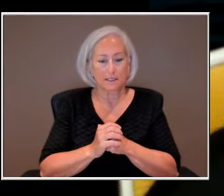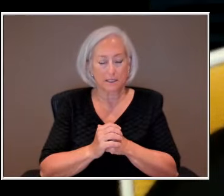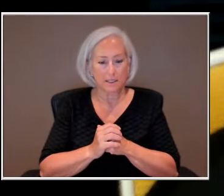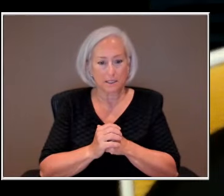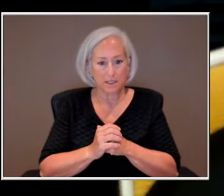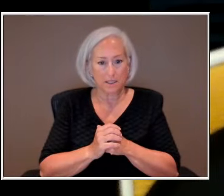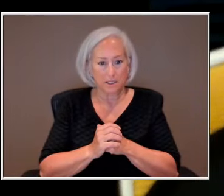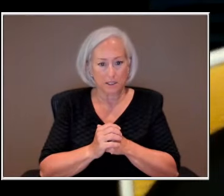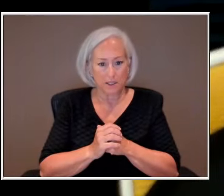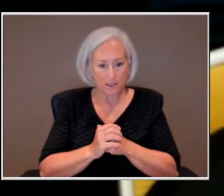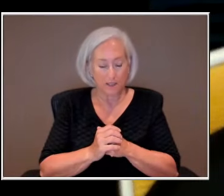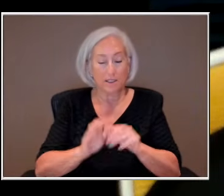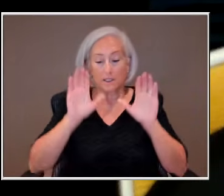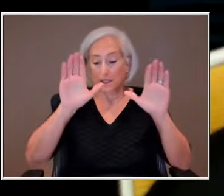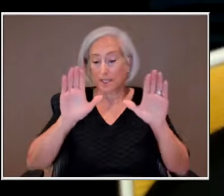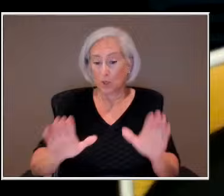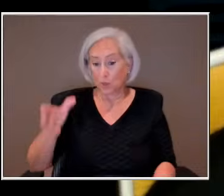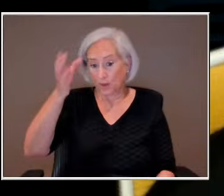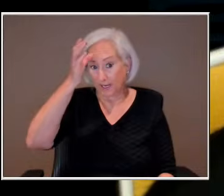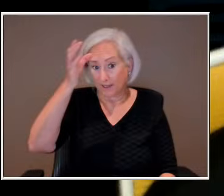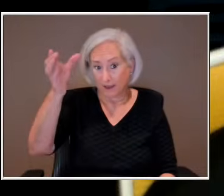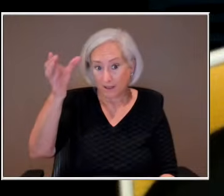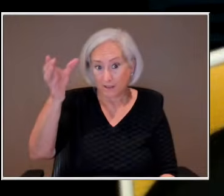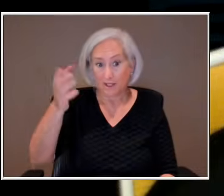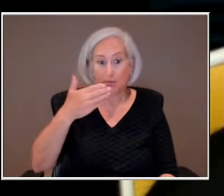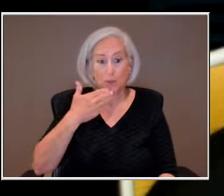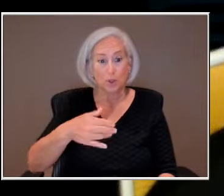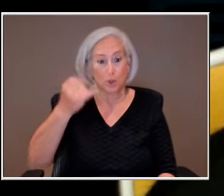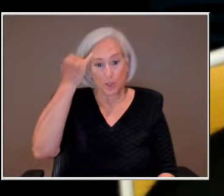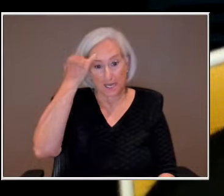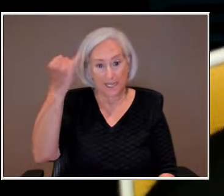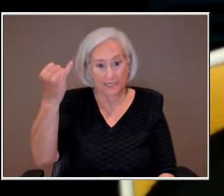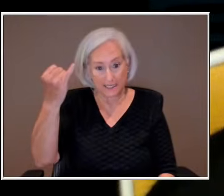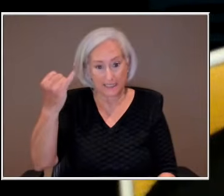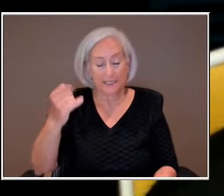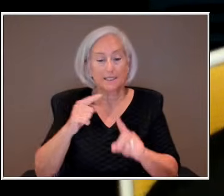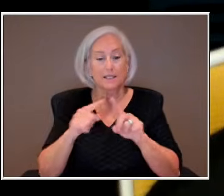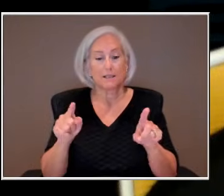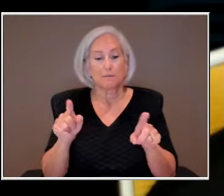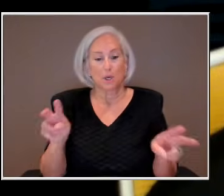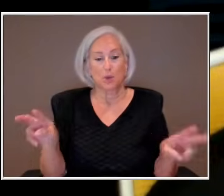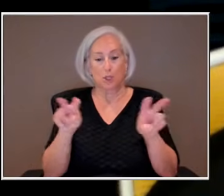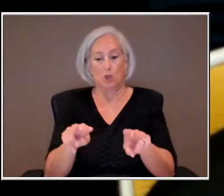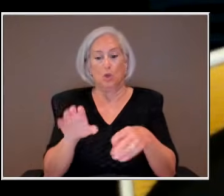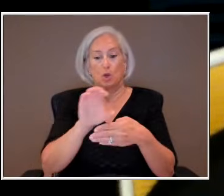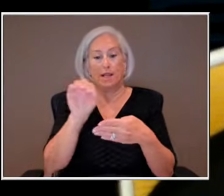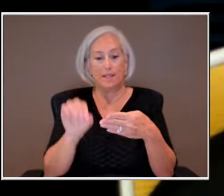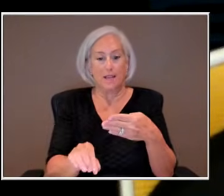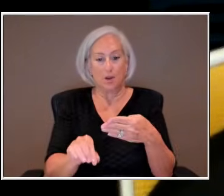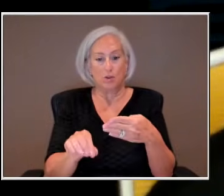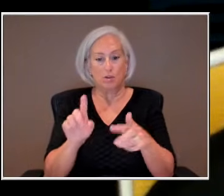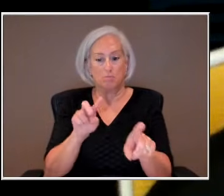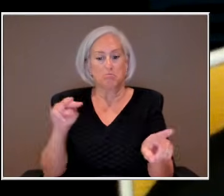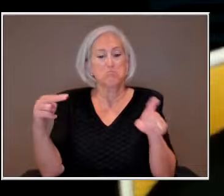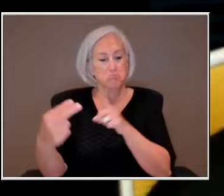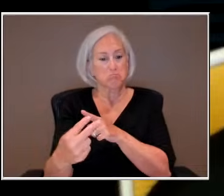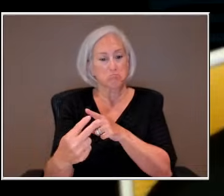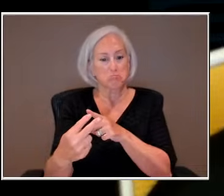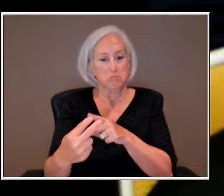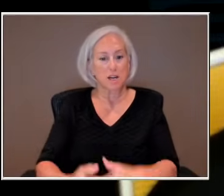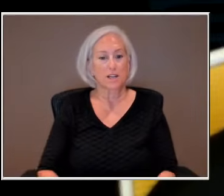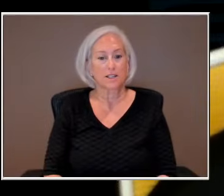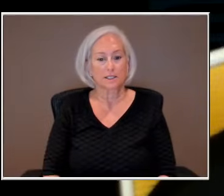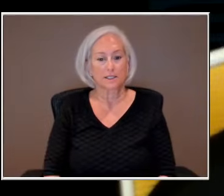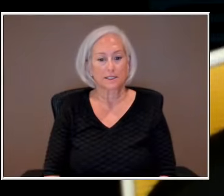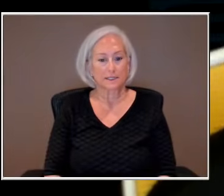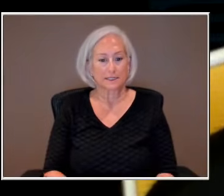It's a great concept and idea, but when you look at the outcome, I'm looking at it different. I mean, that's